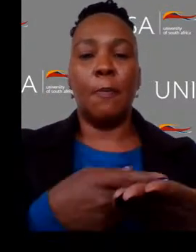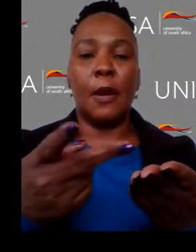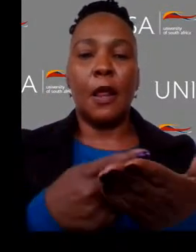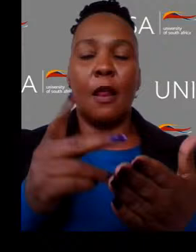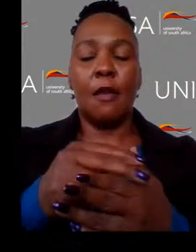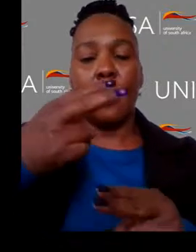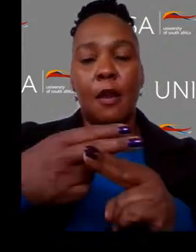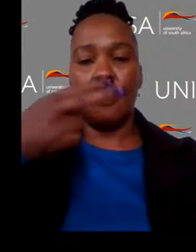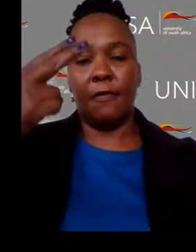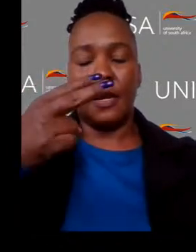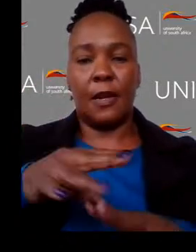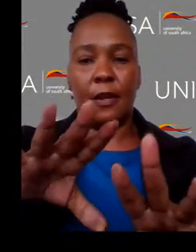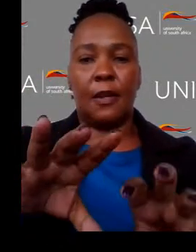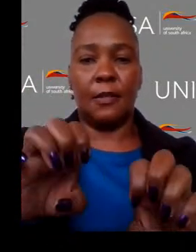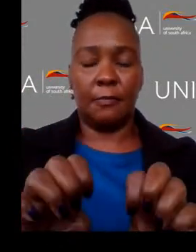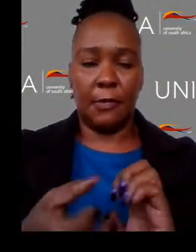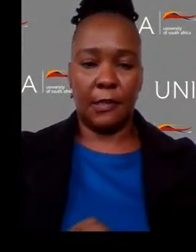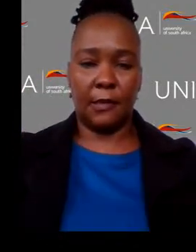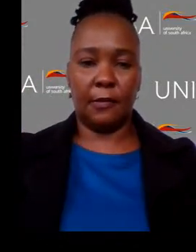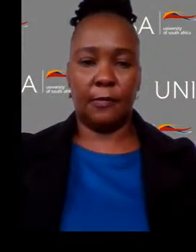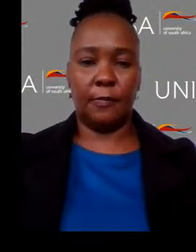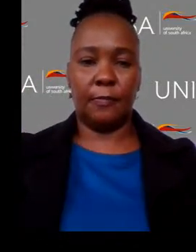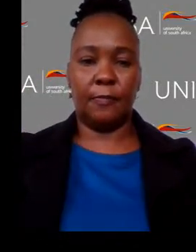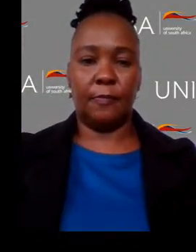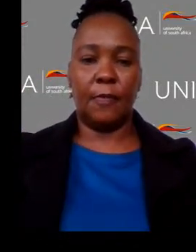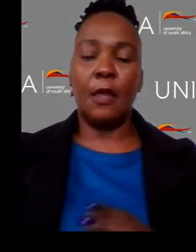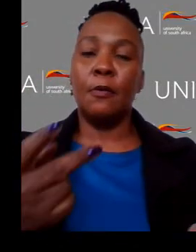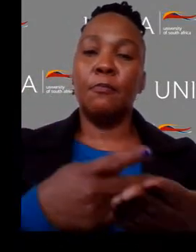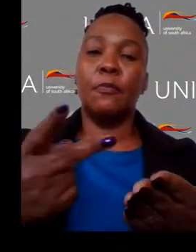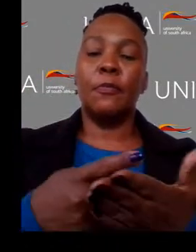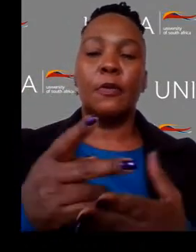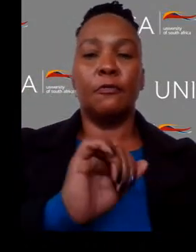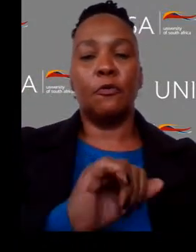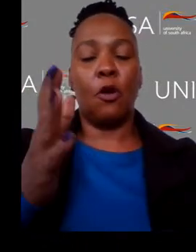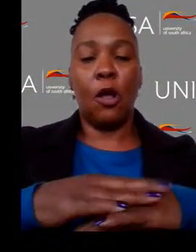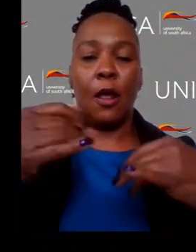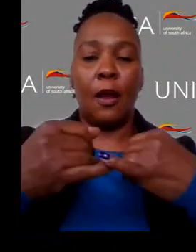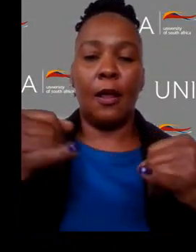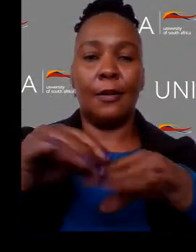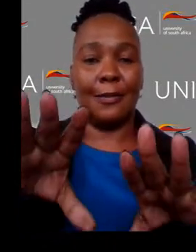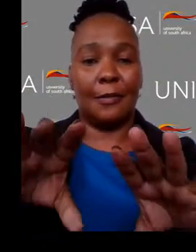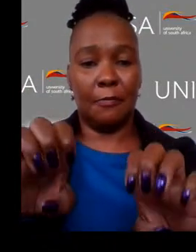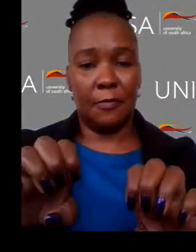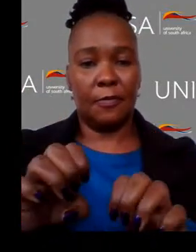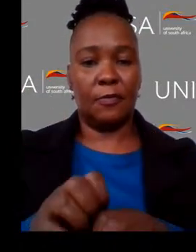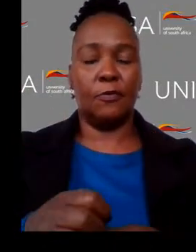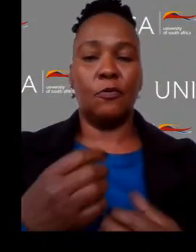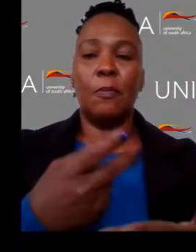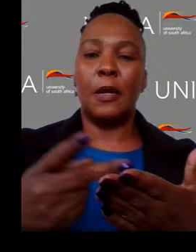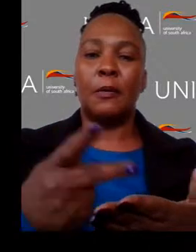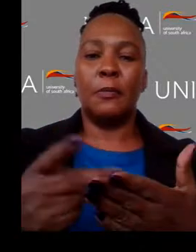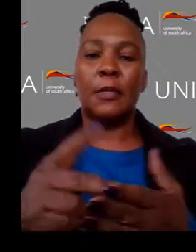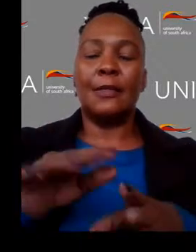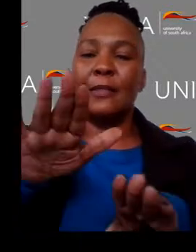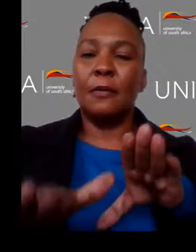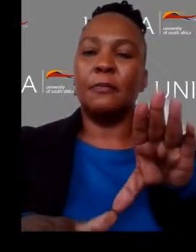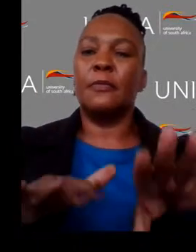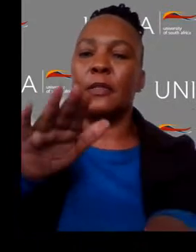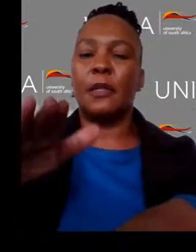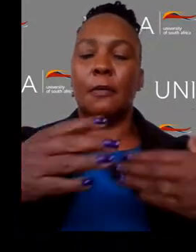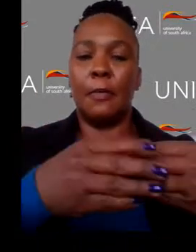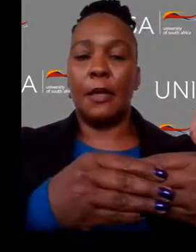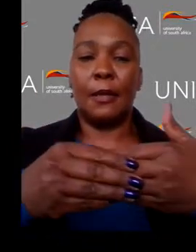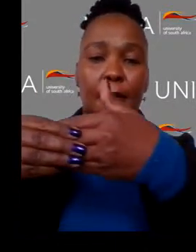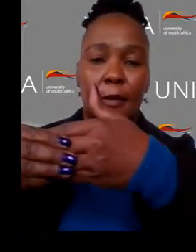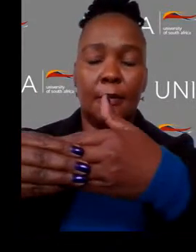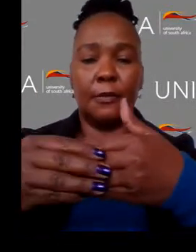examination. To prepare you for your online examinations, we have prepared a step-by-step guide to guide you through